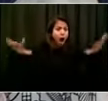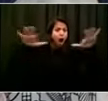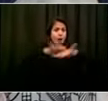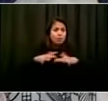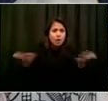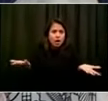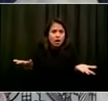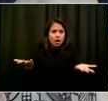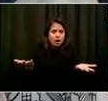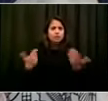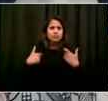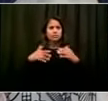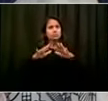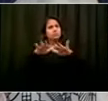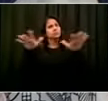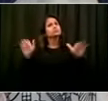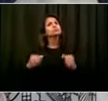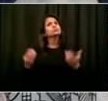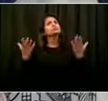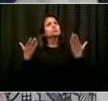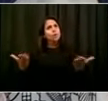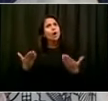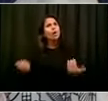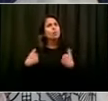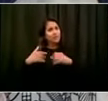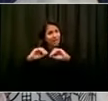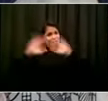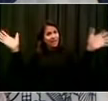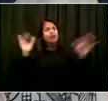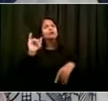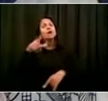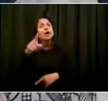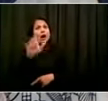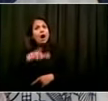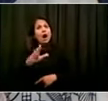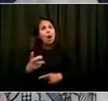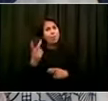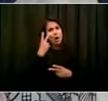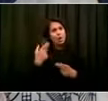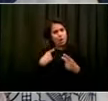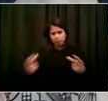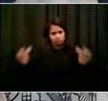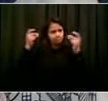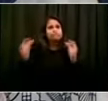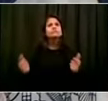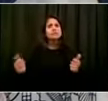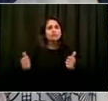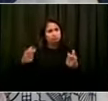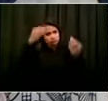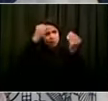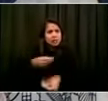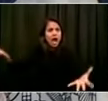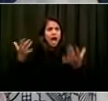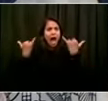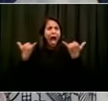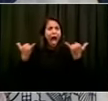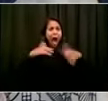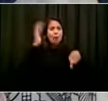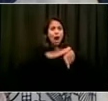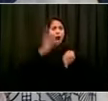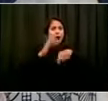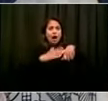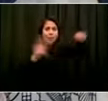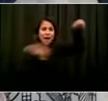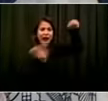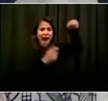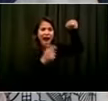made clear yesterday that we wanted to immediately get into conversations with community leaders last night, this morning, and